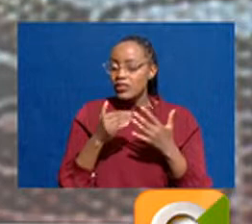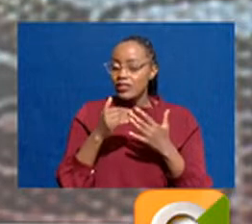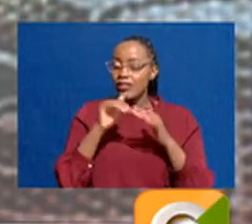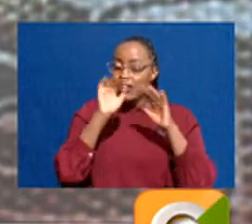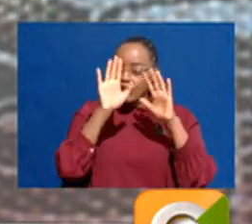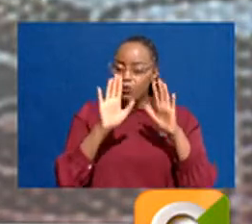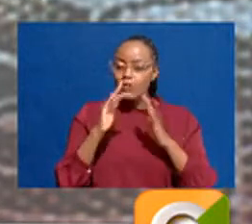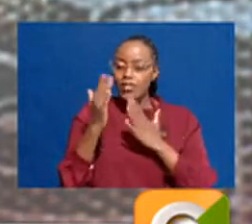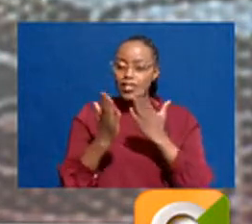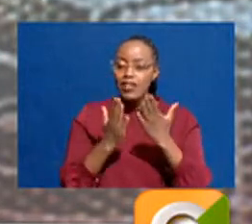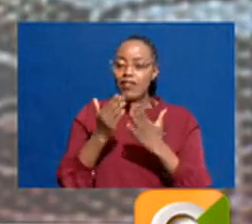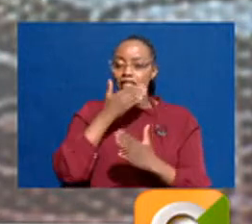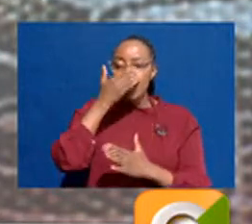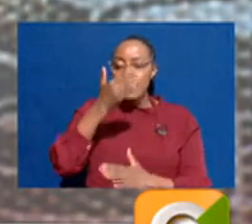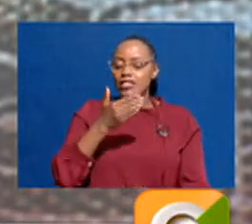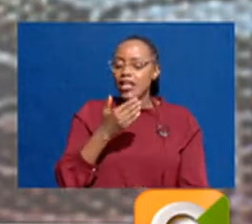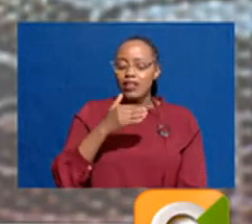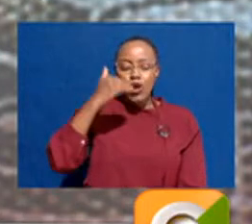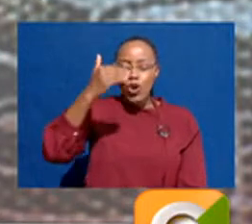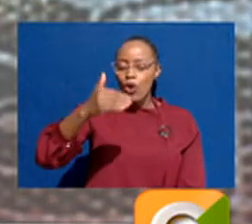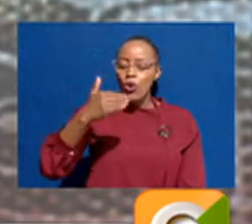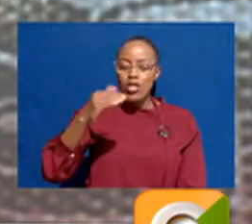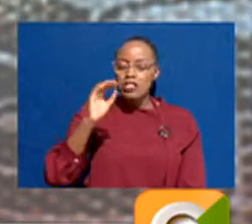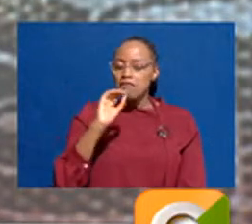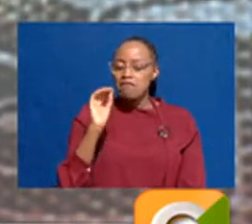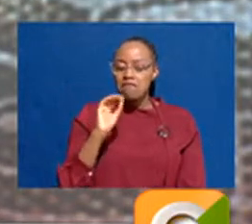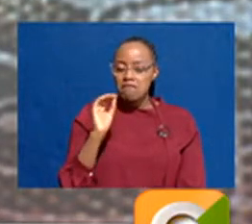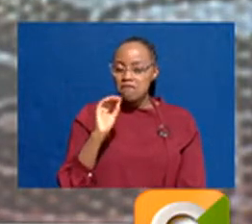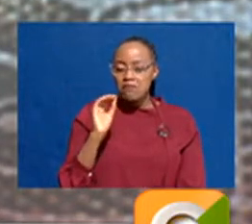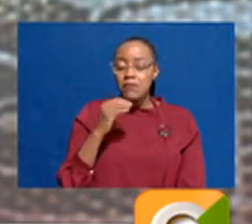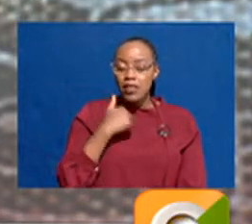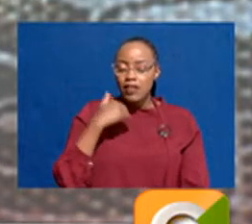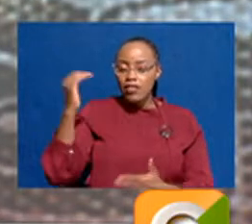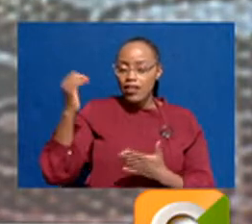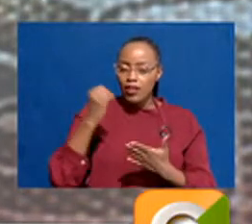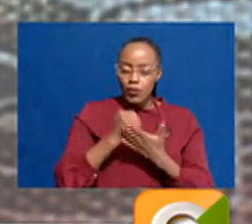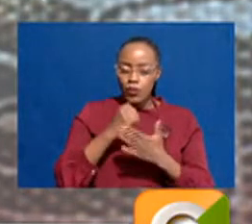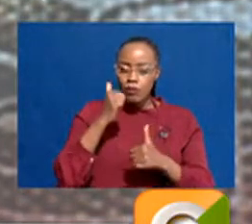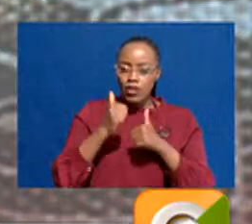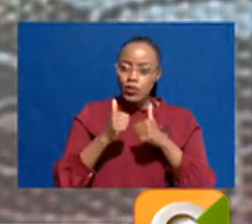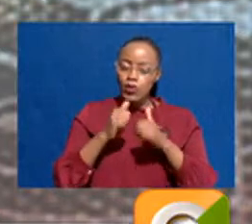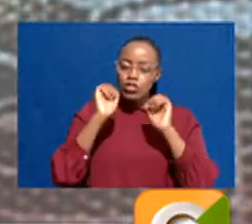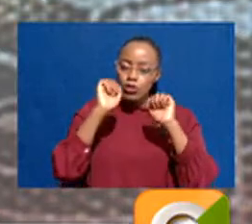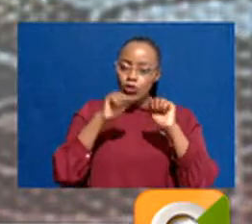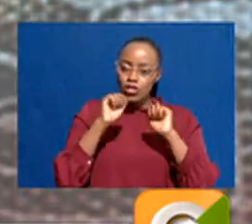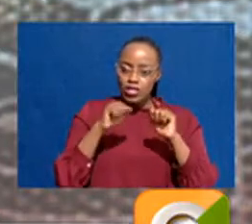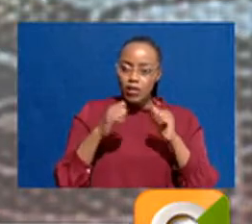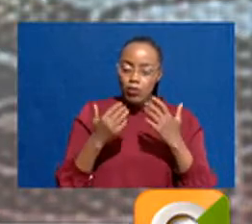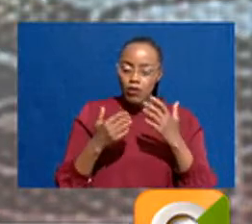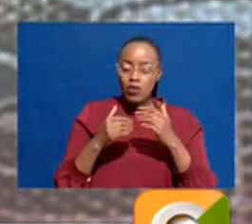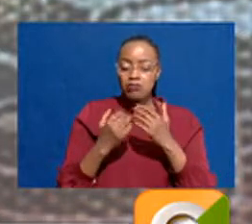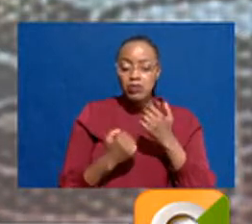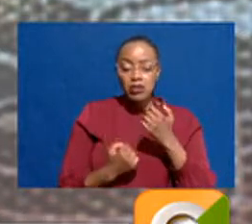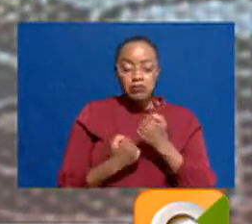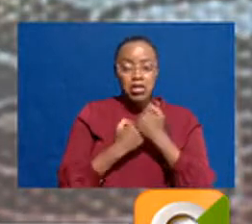services? And the answer is not always, right? There is recruitment that you can actually attribute